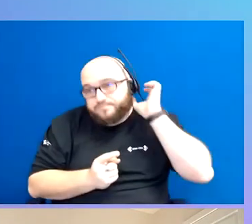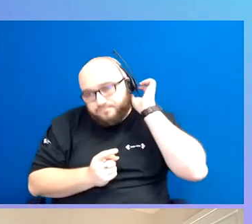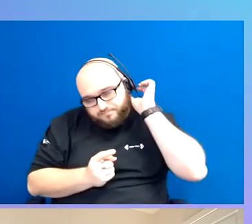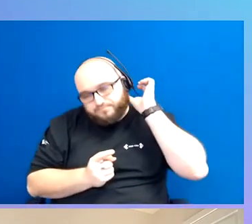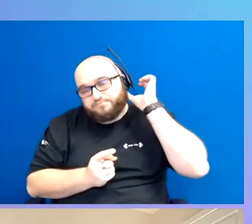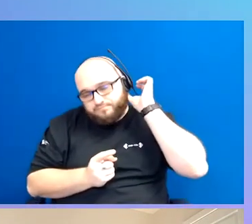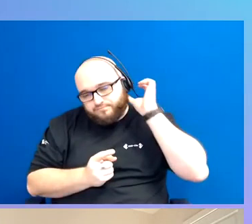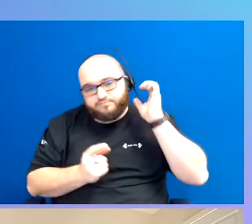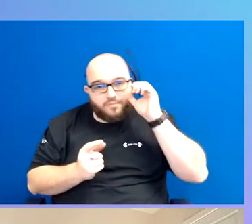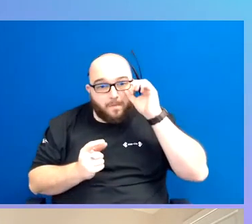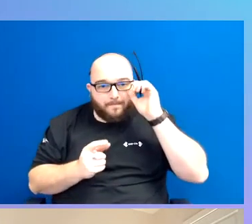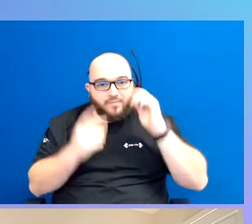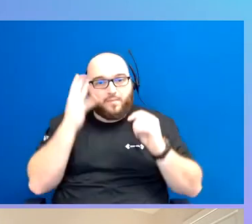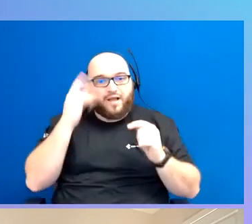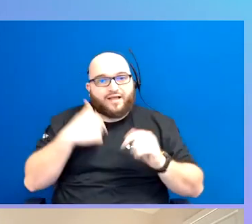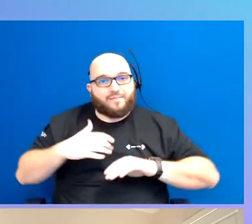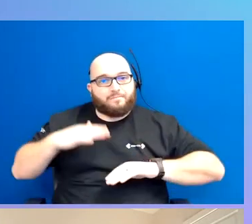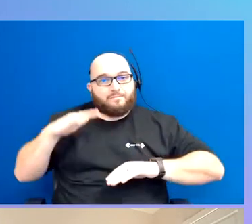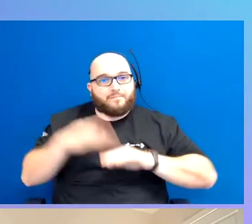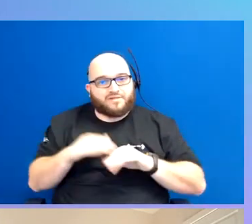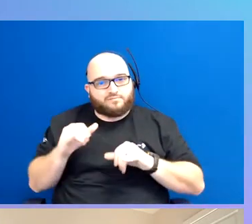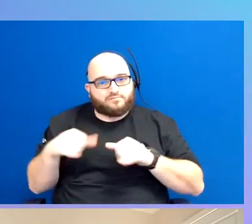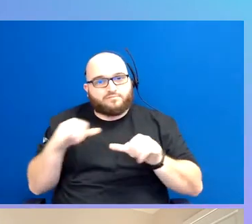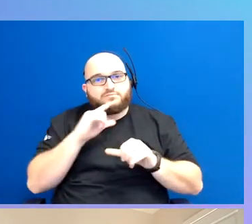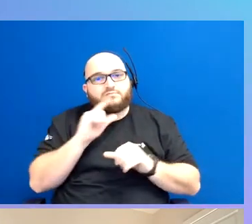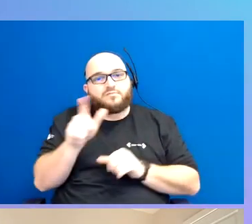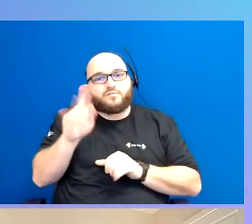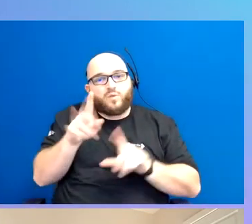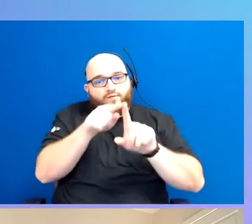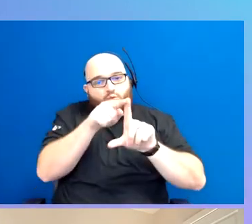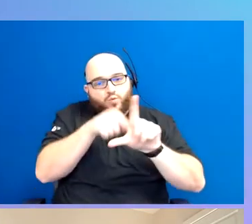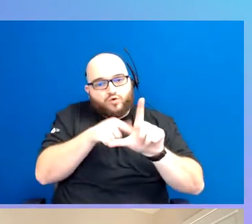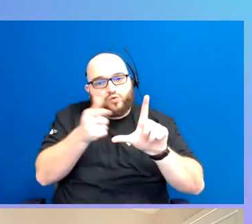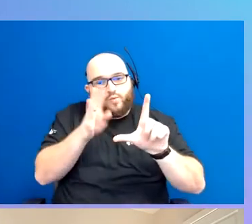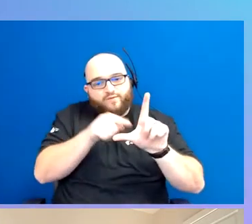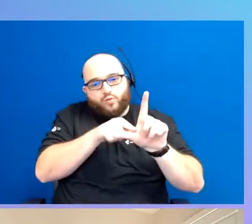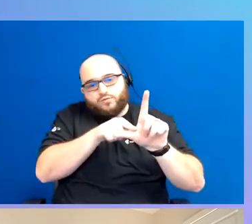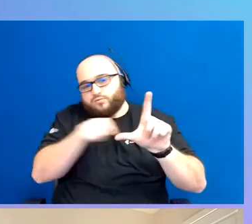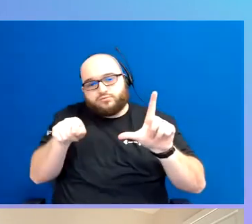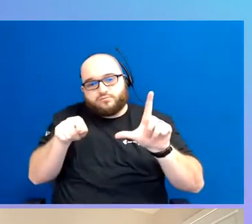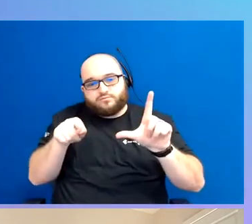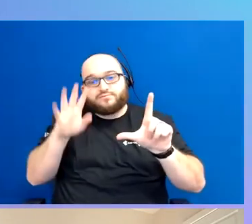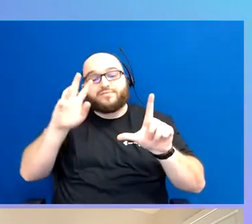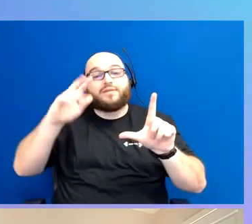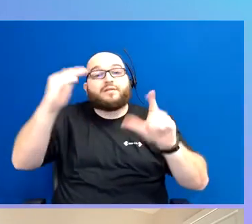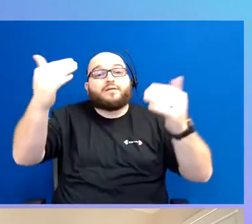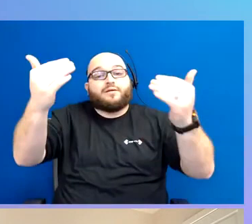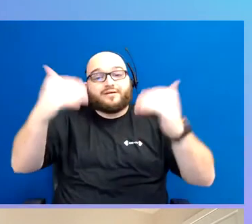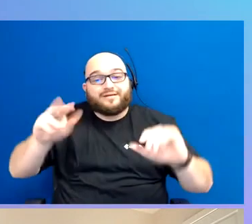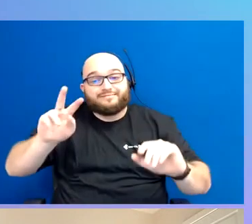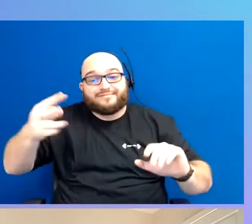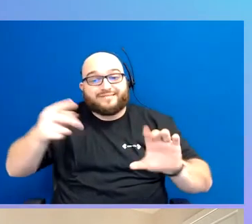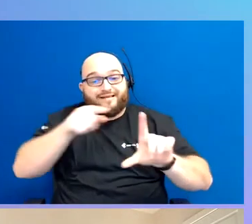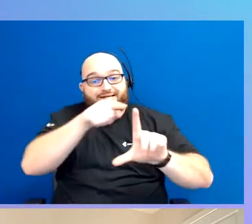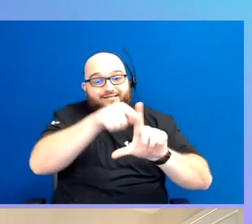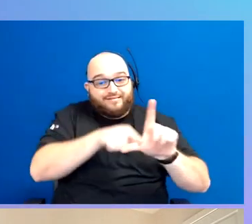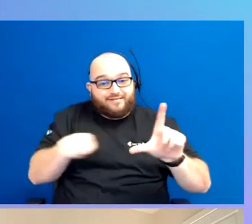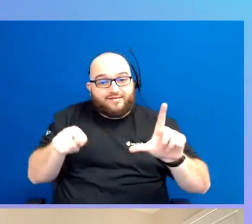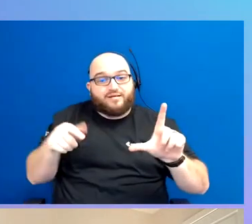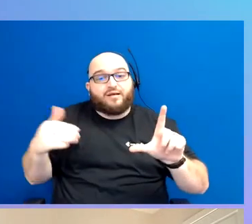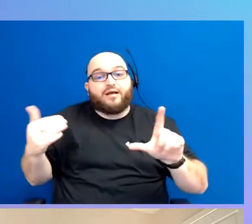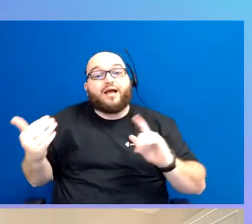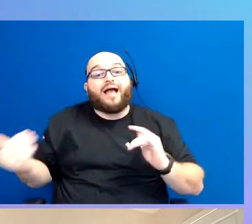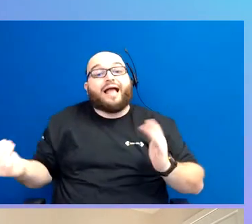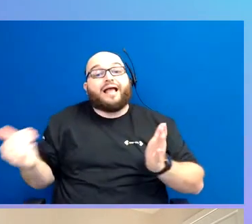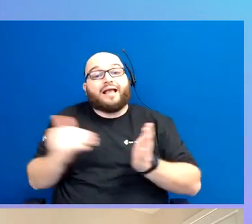The clickable span is 24 pixel by 24 pixels. In the second row, I have icons again